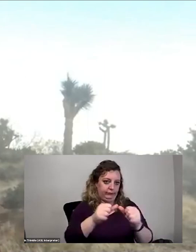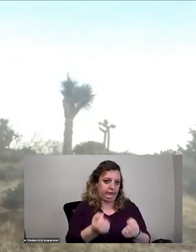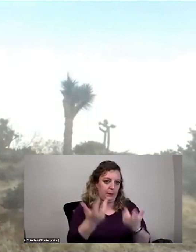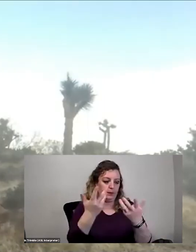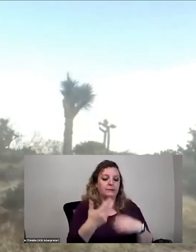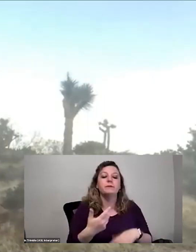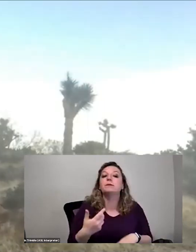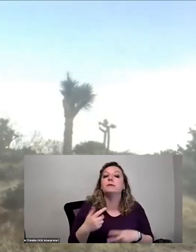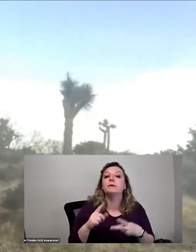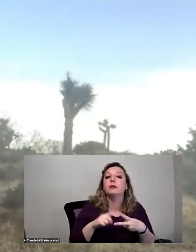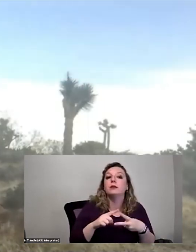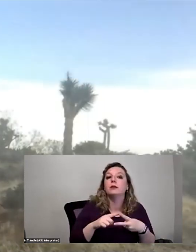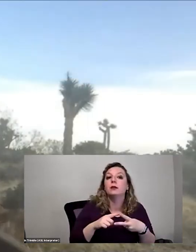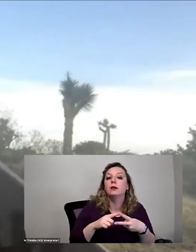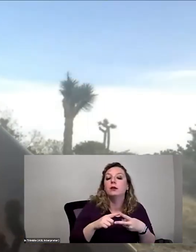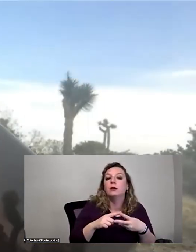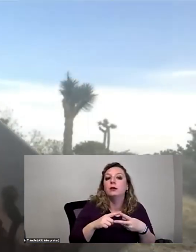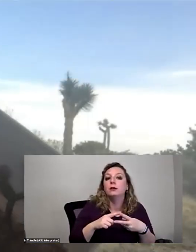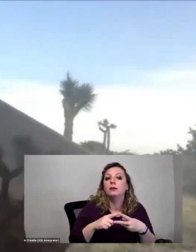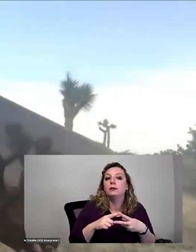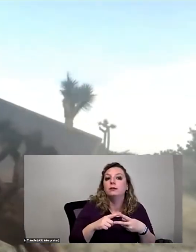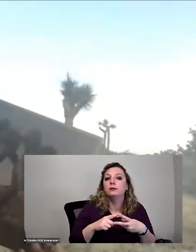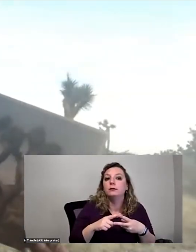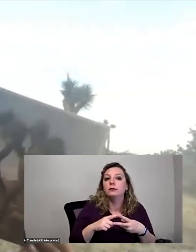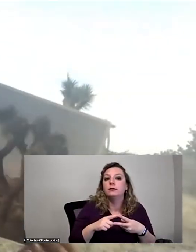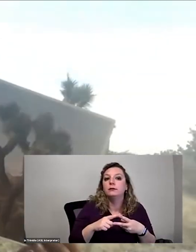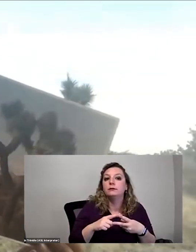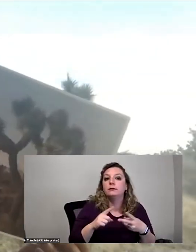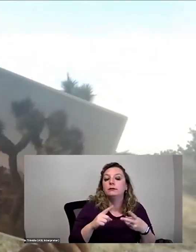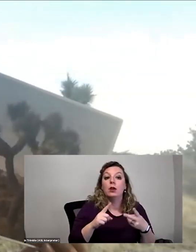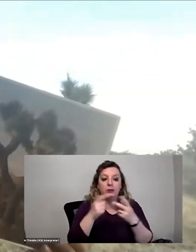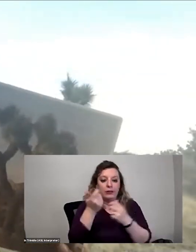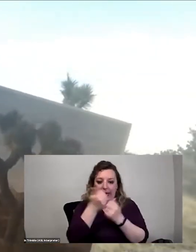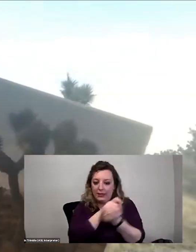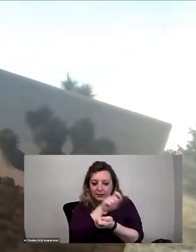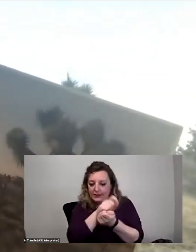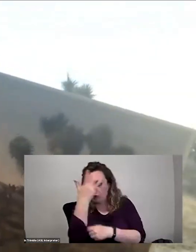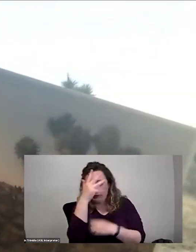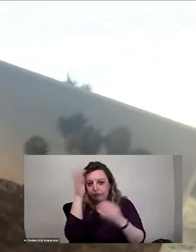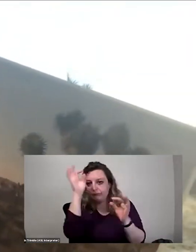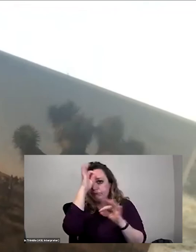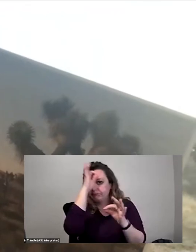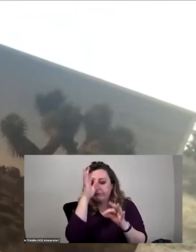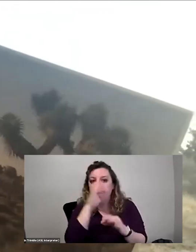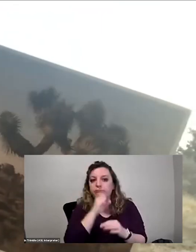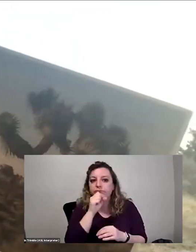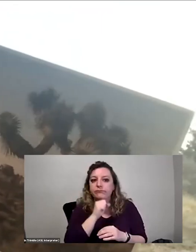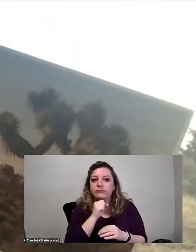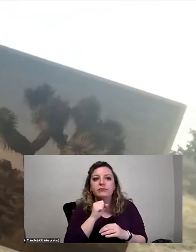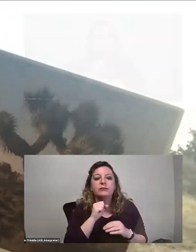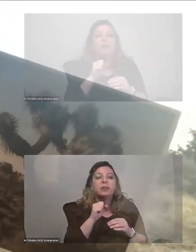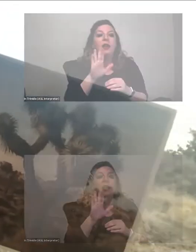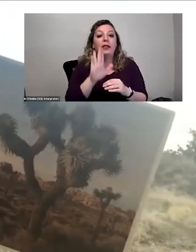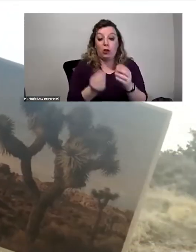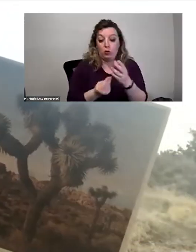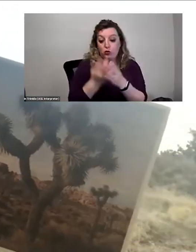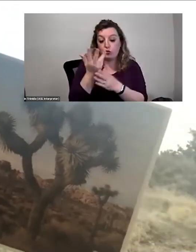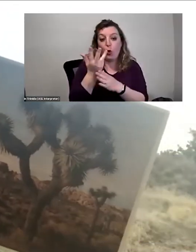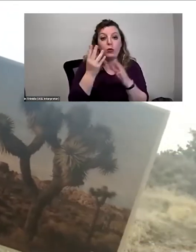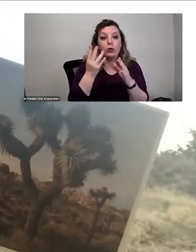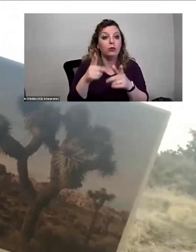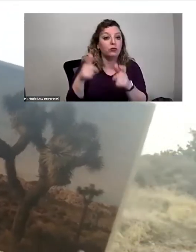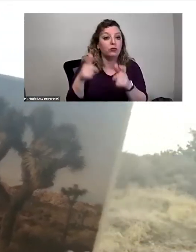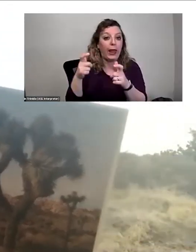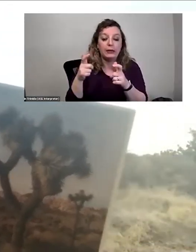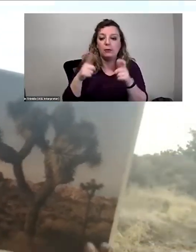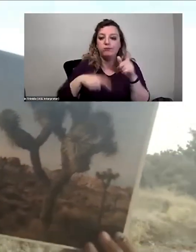how old any given Joshua tree is. They have wildly variable growth rates. So maybe